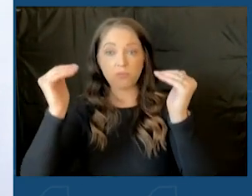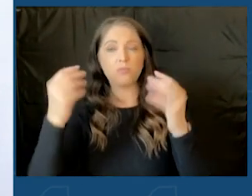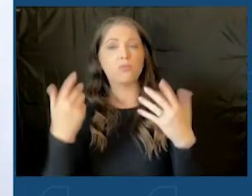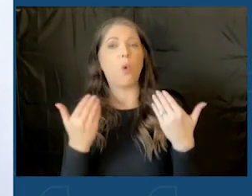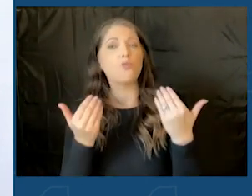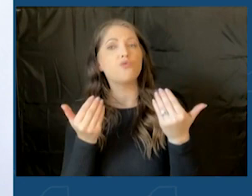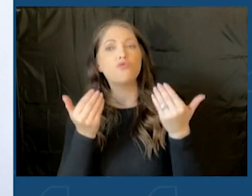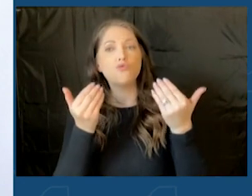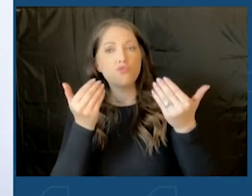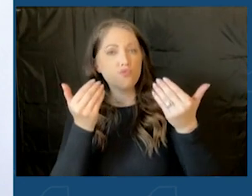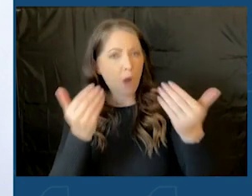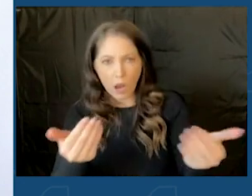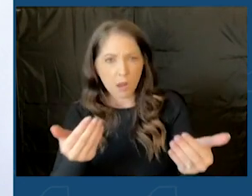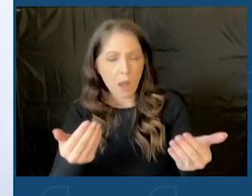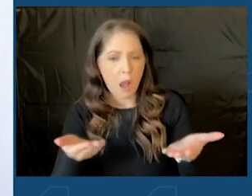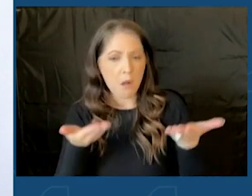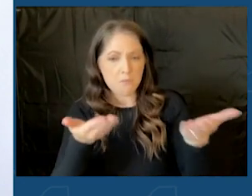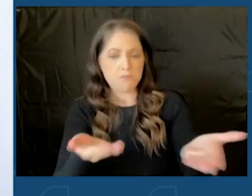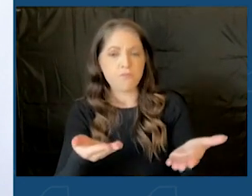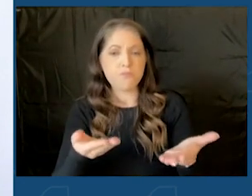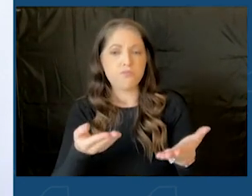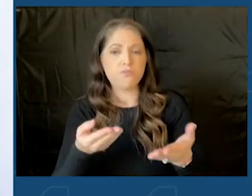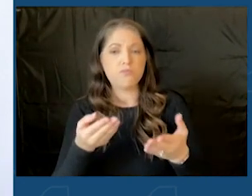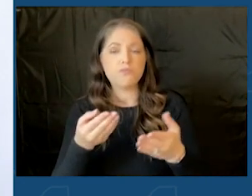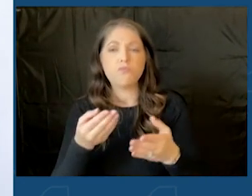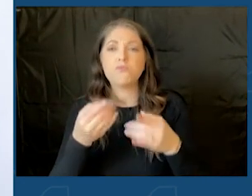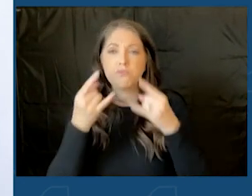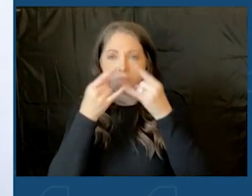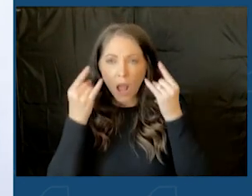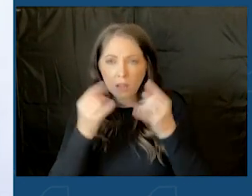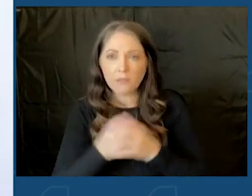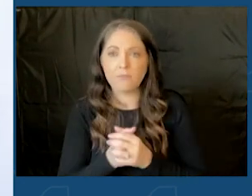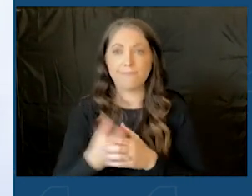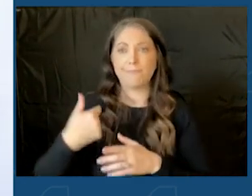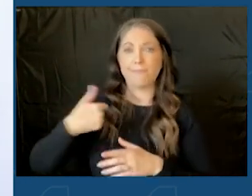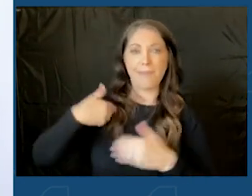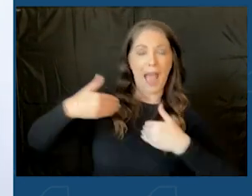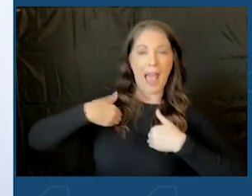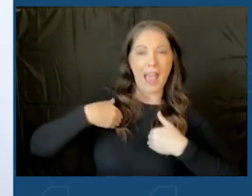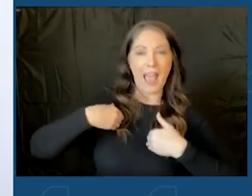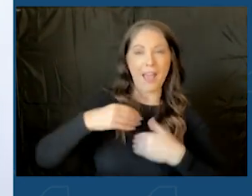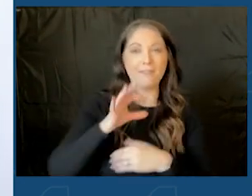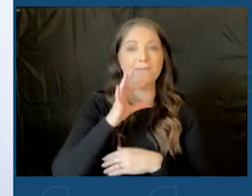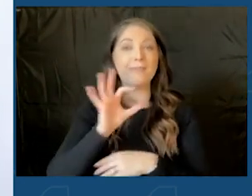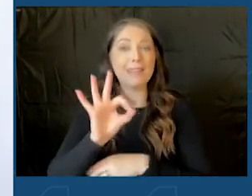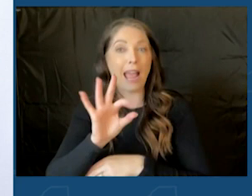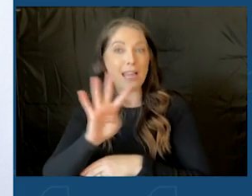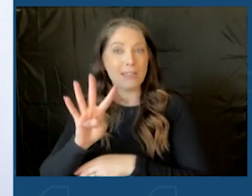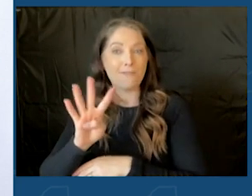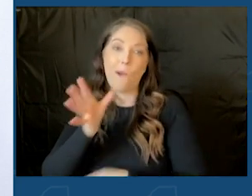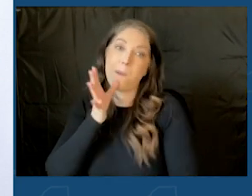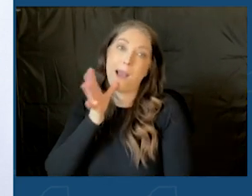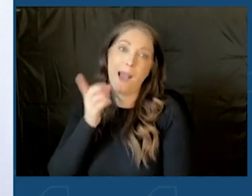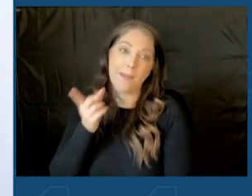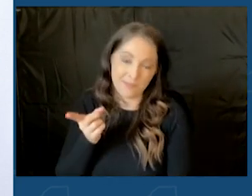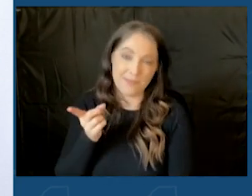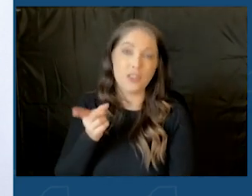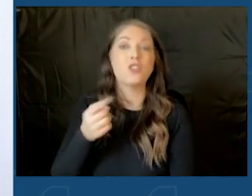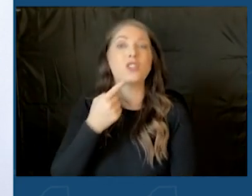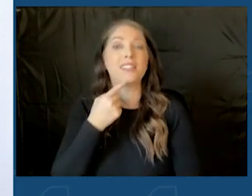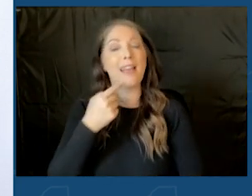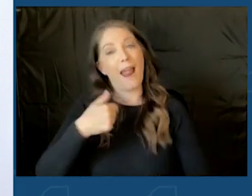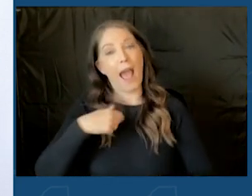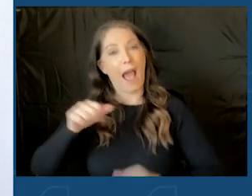all individuals may have their own reasons. I have a 94-year-old mother who's agreed that I can invoke